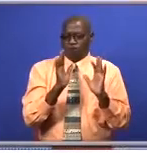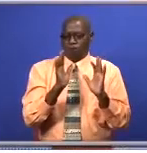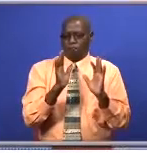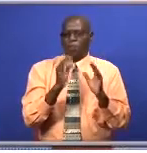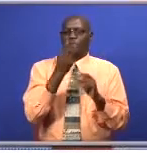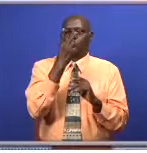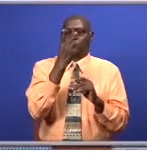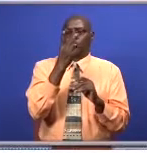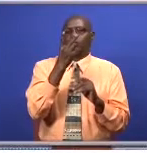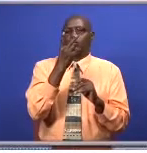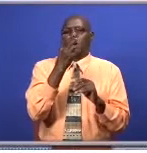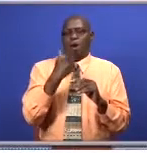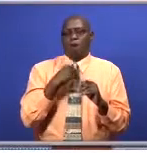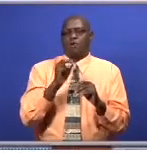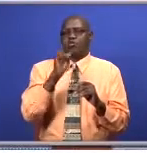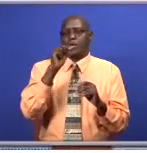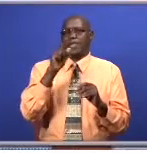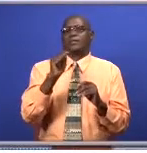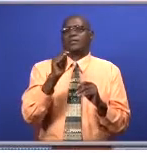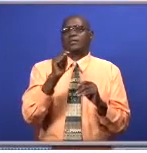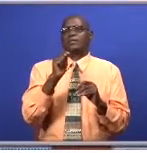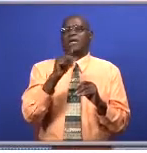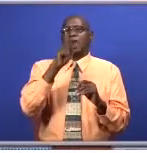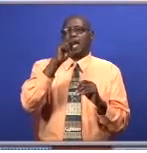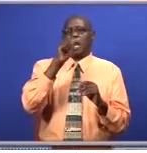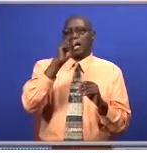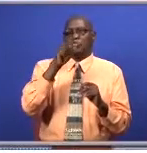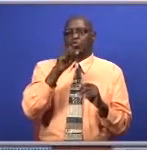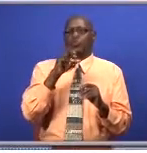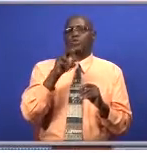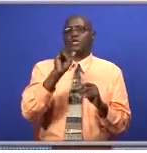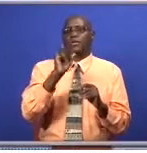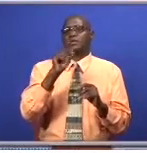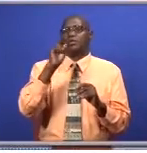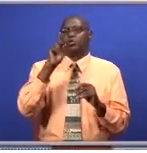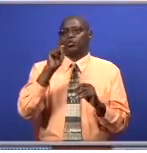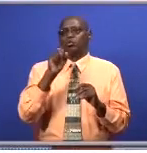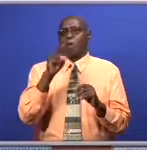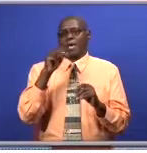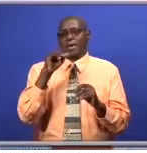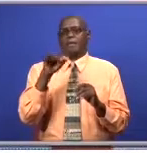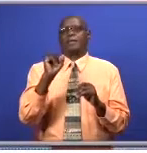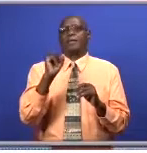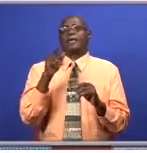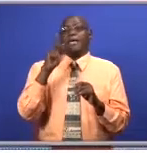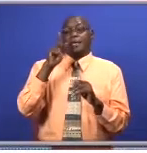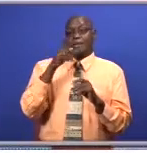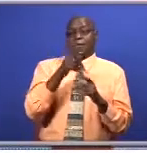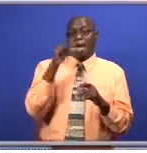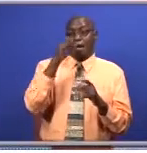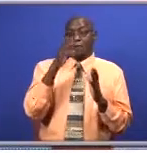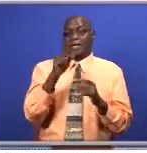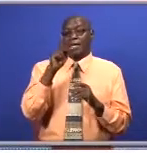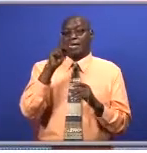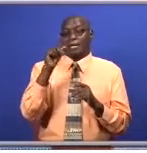maternity units at Kanjuri and Tumaini in Olkalau sub-county, Kimemia said that the two will go a long way in